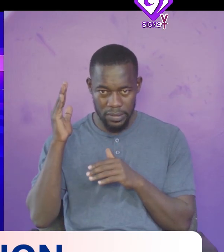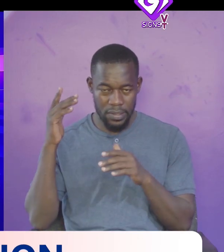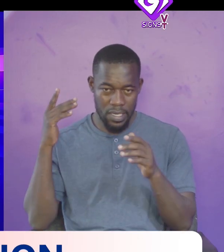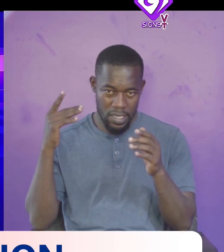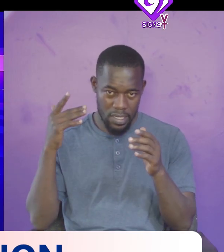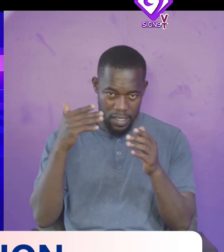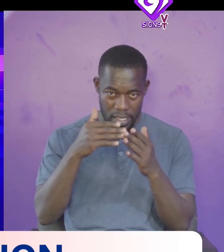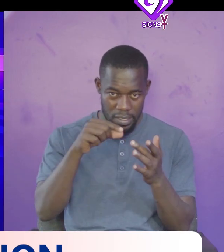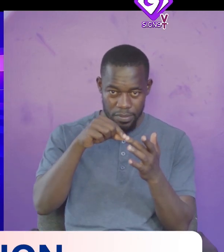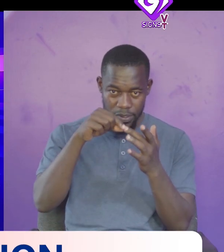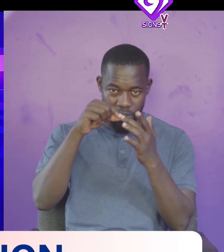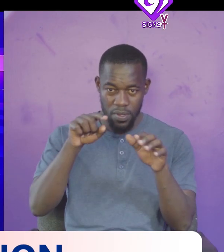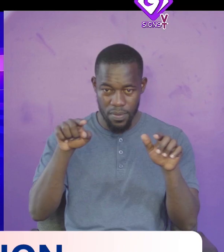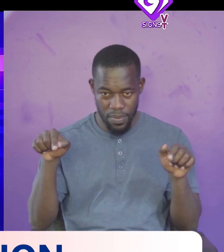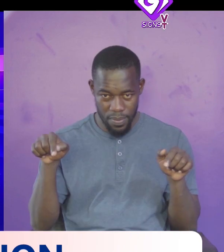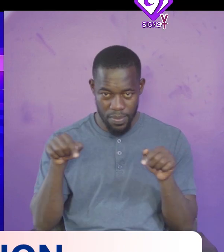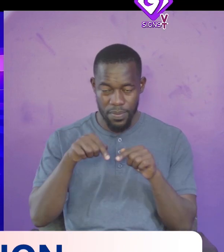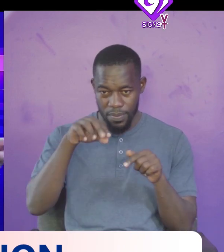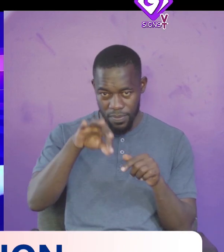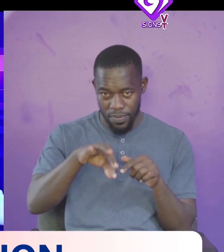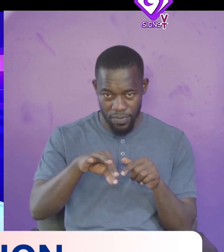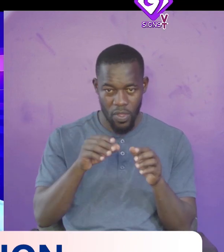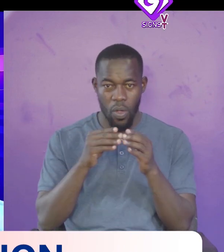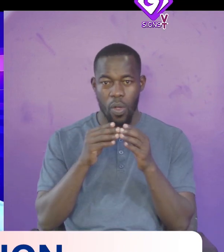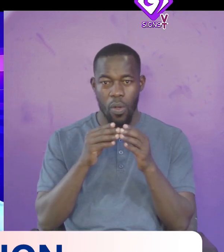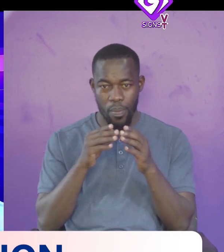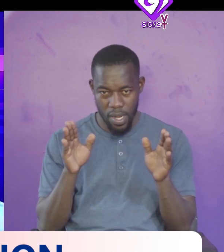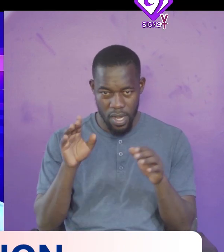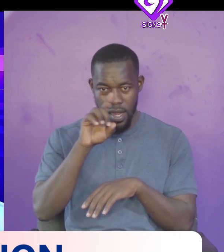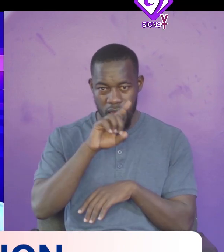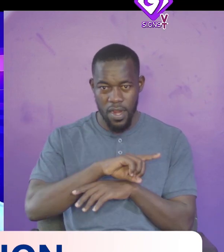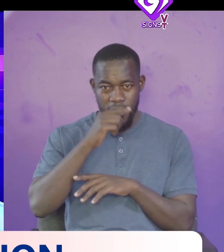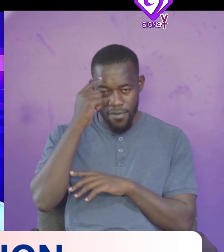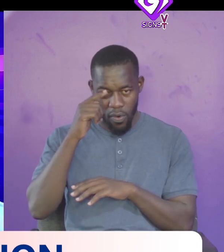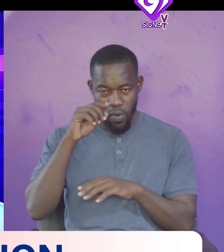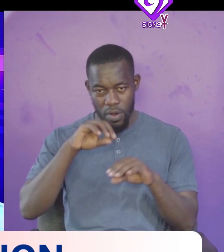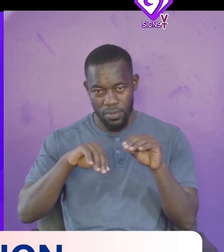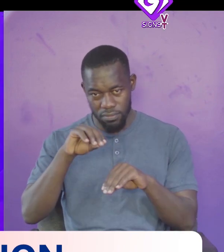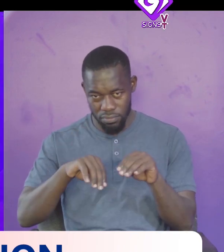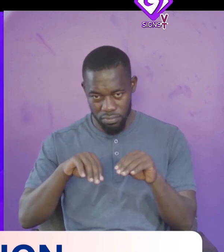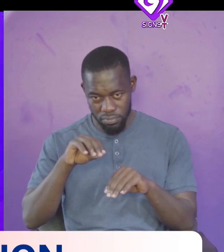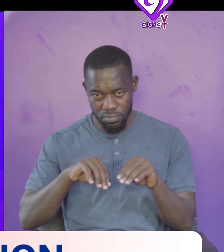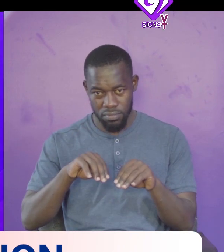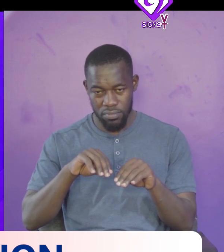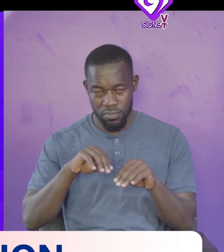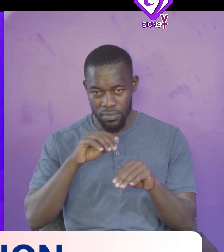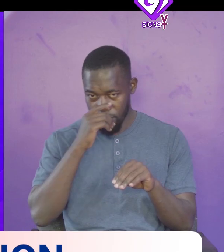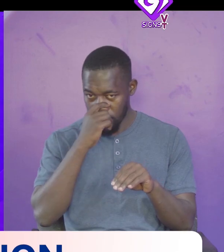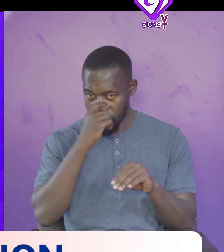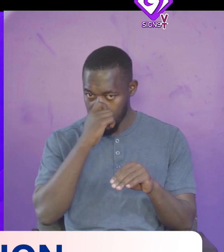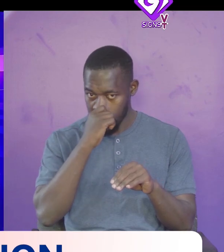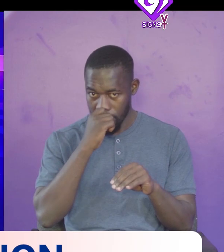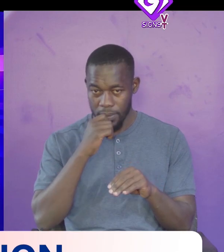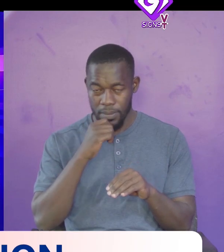special ballot box that will only be opened on the day of elections. So you send it to your station? Yes, you send it to your polling station. So